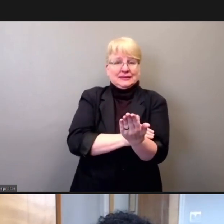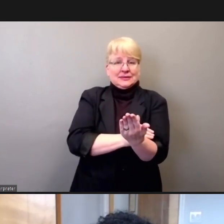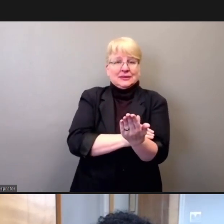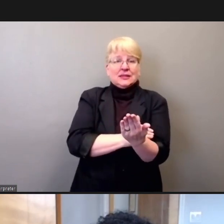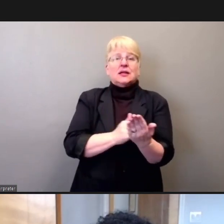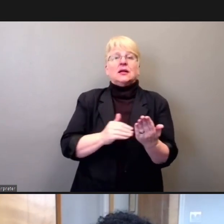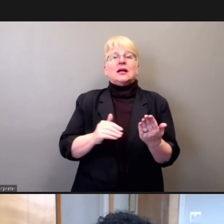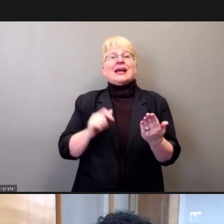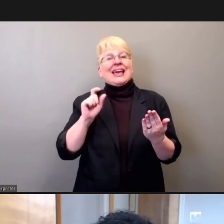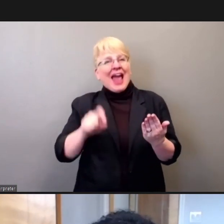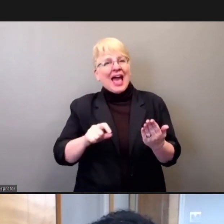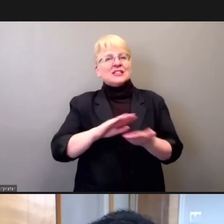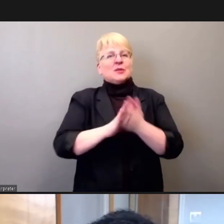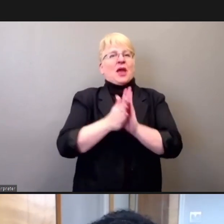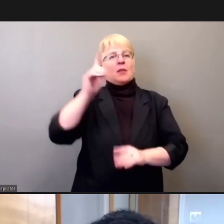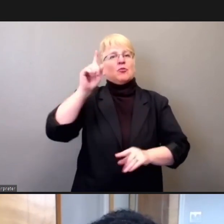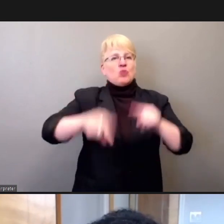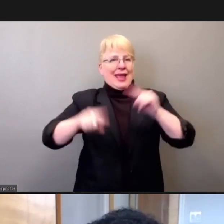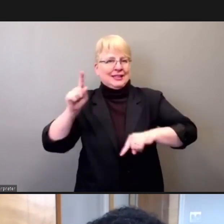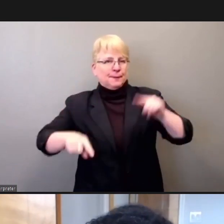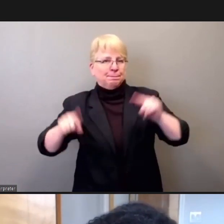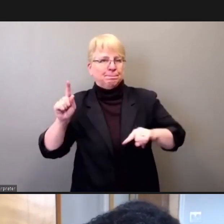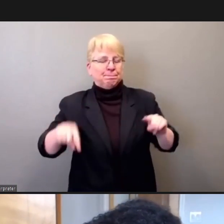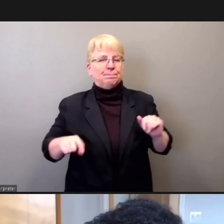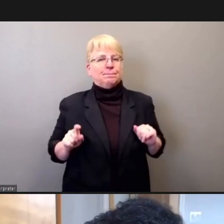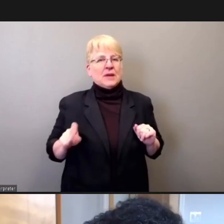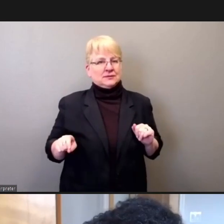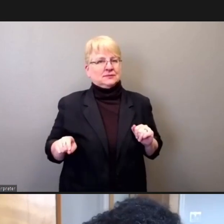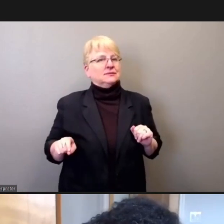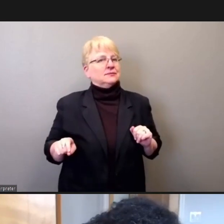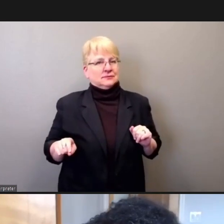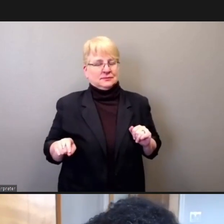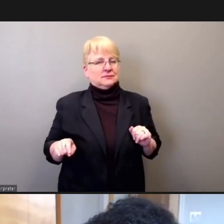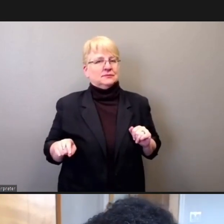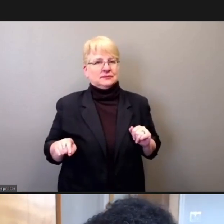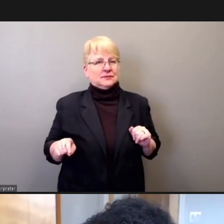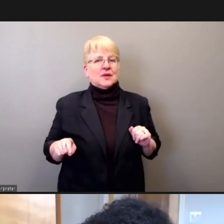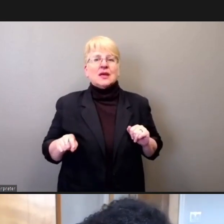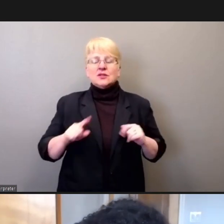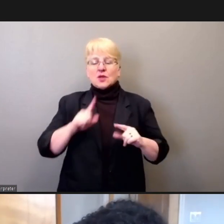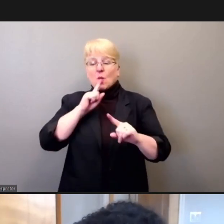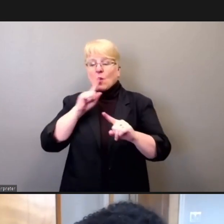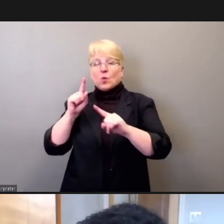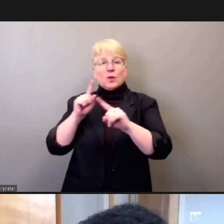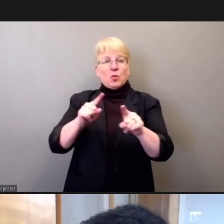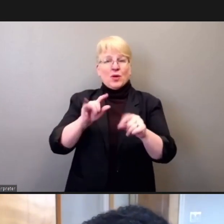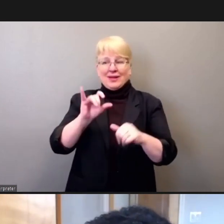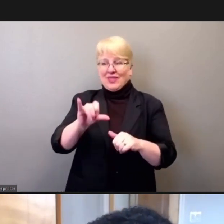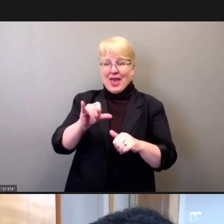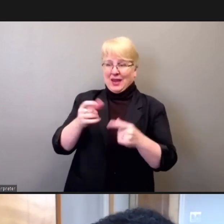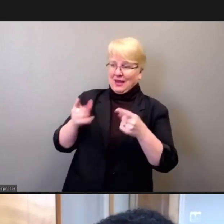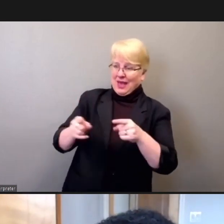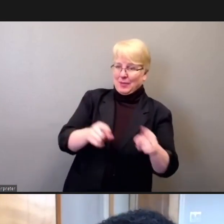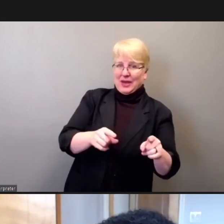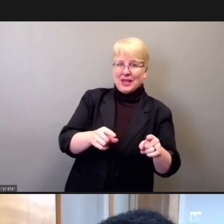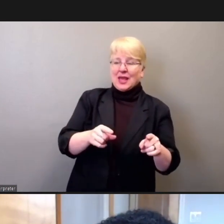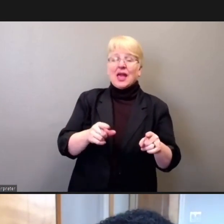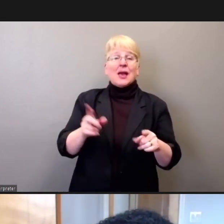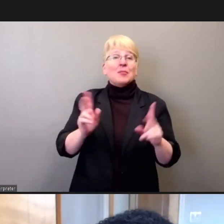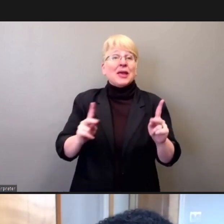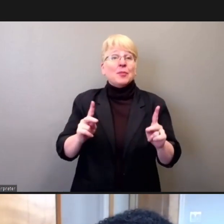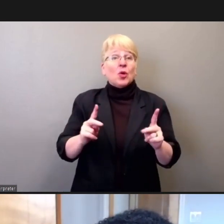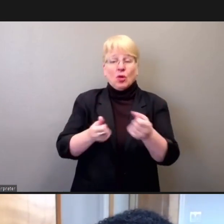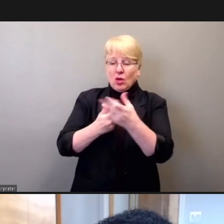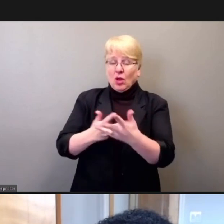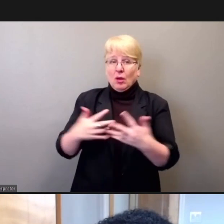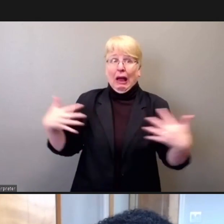this randomized. And I think early on, getting the reporting right and a real panic. And I'm going to